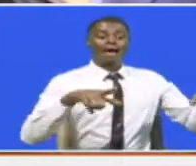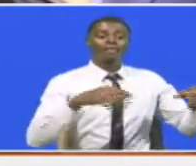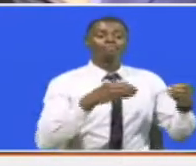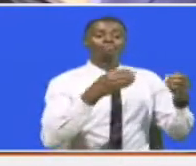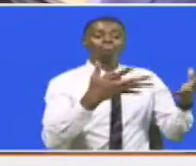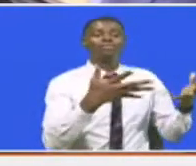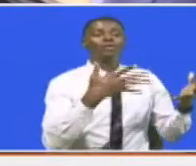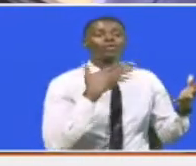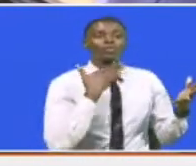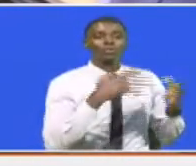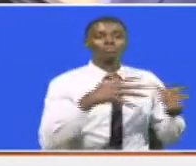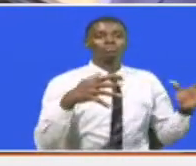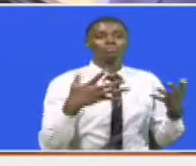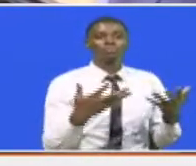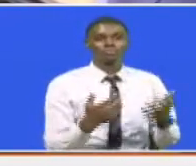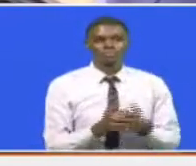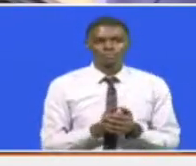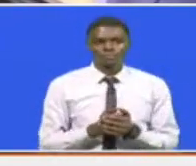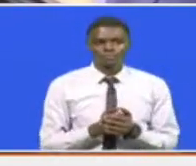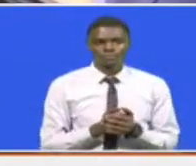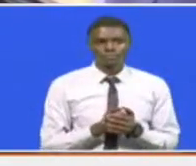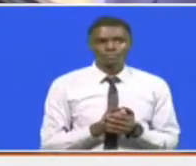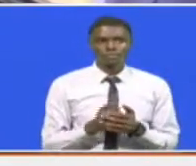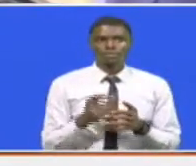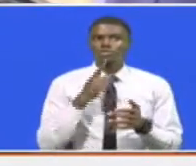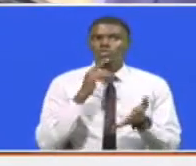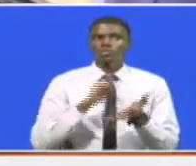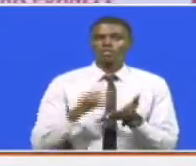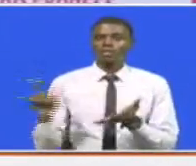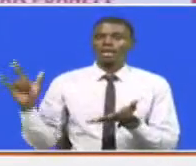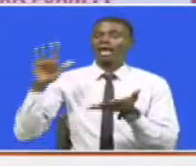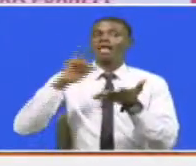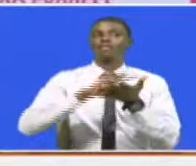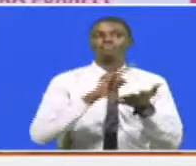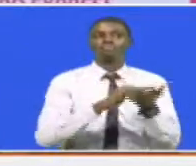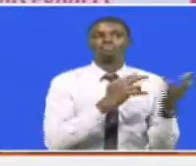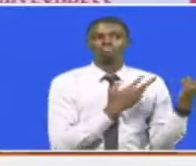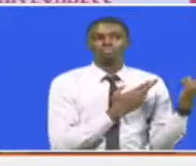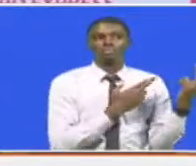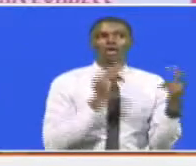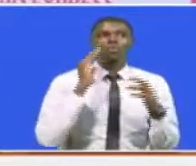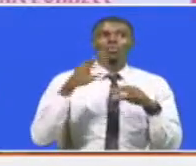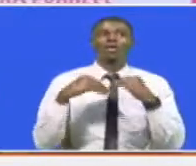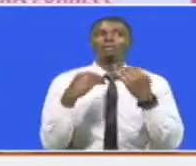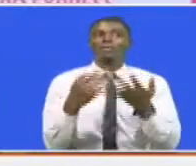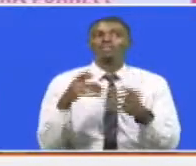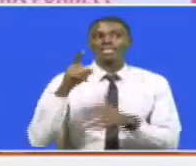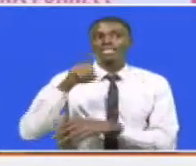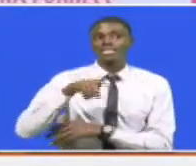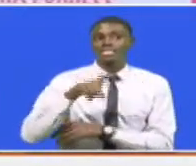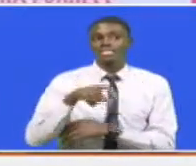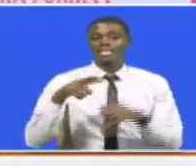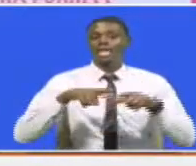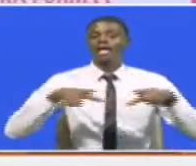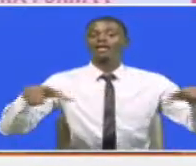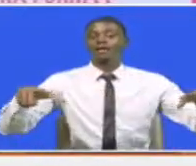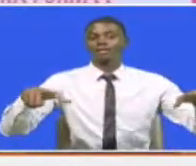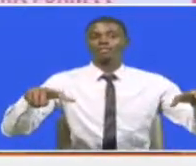and depending on the airport that they envisage. We are going to provide the necessary